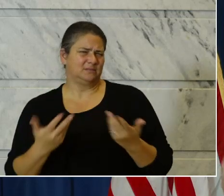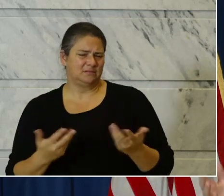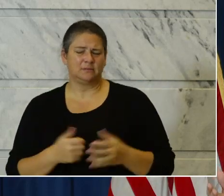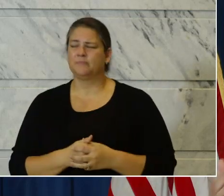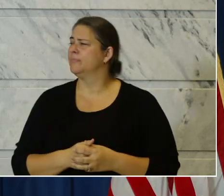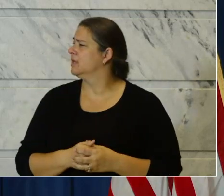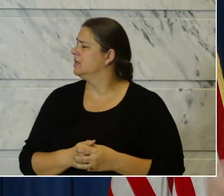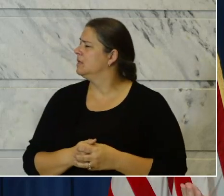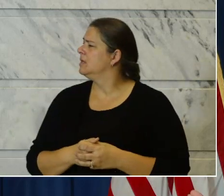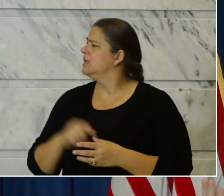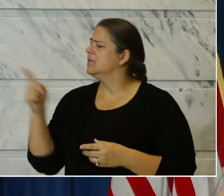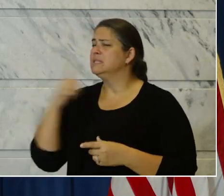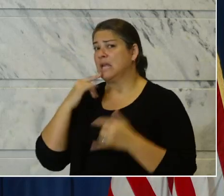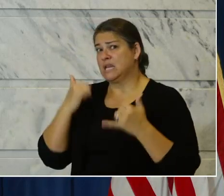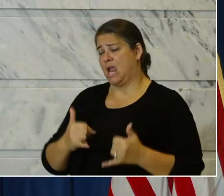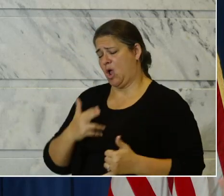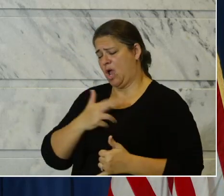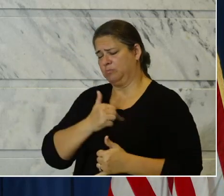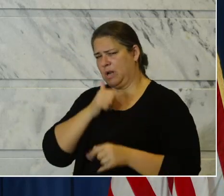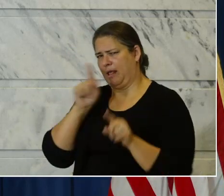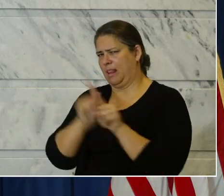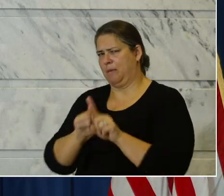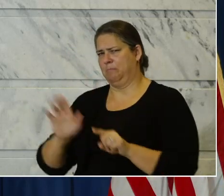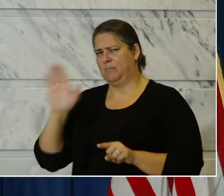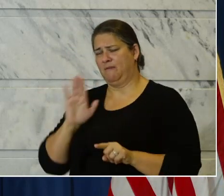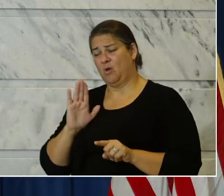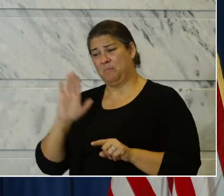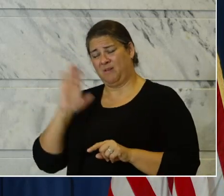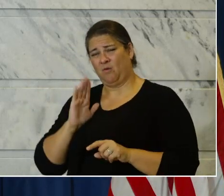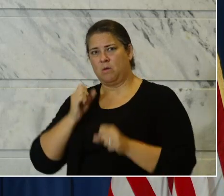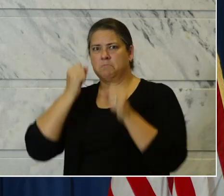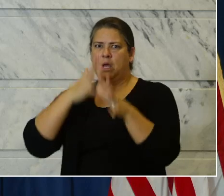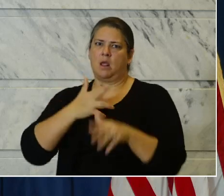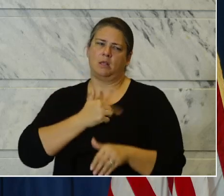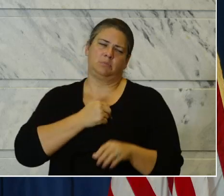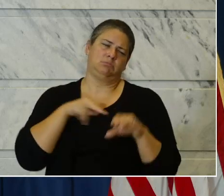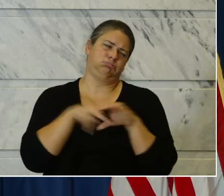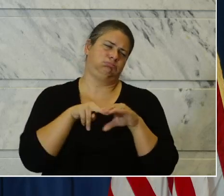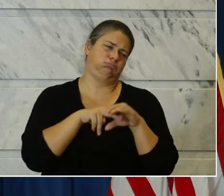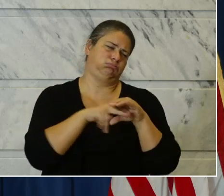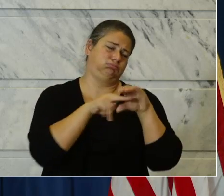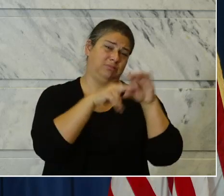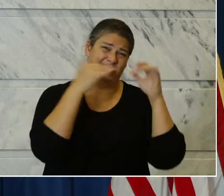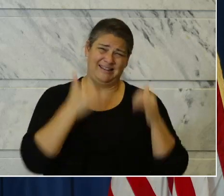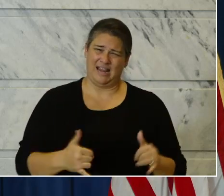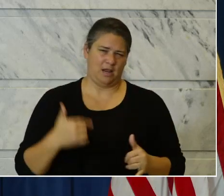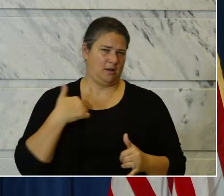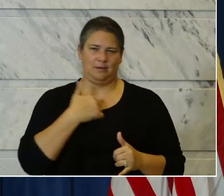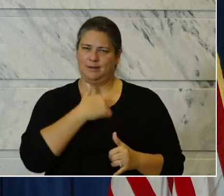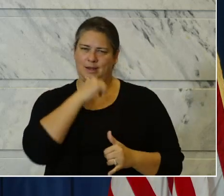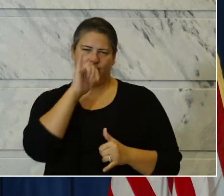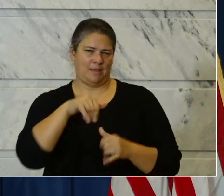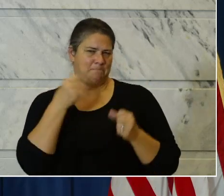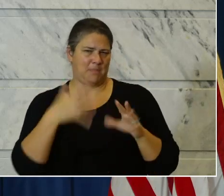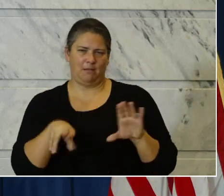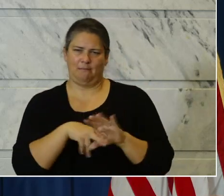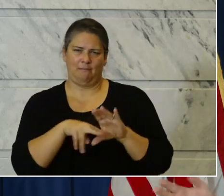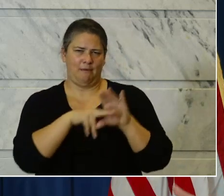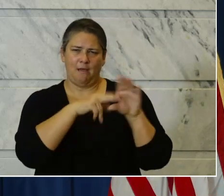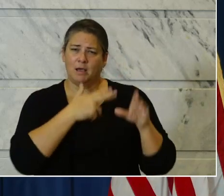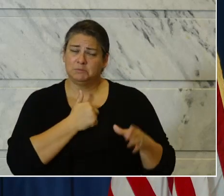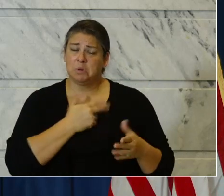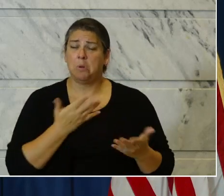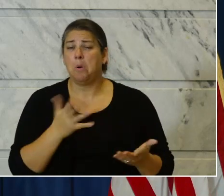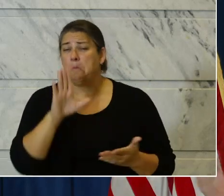not as many hospitalizations now as there were per people sick. Well, there's a number of things. First of all, when we were healthy at home, young people